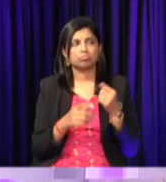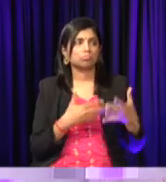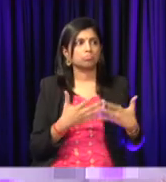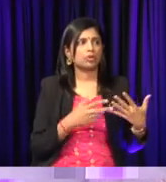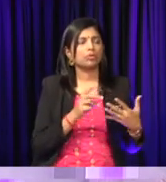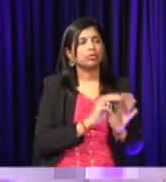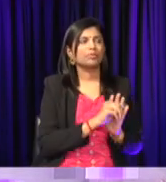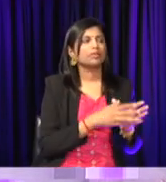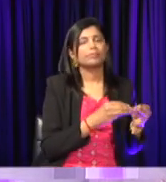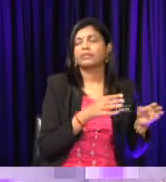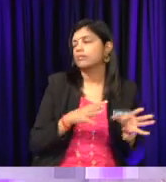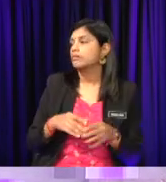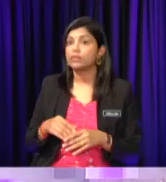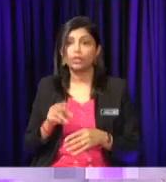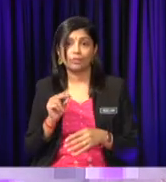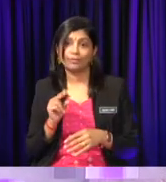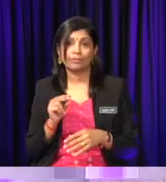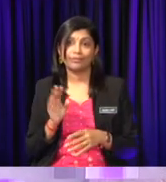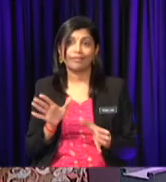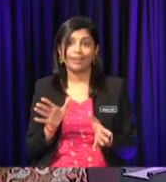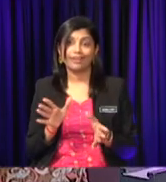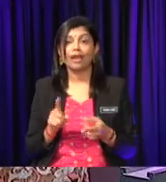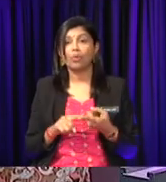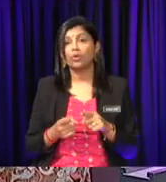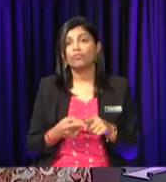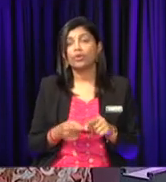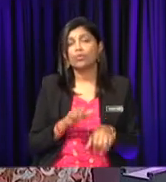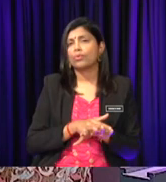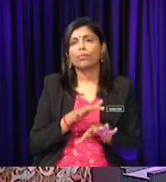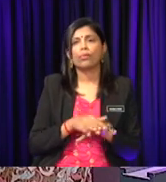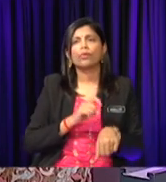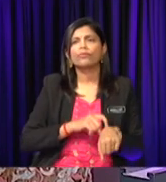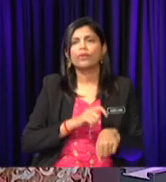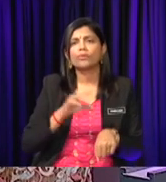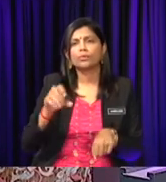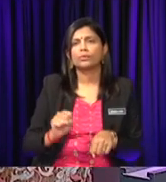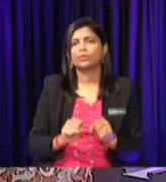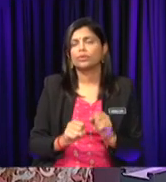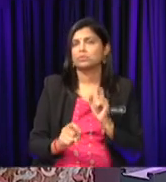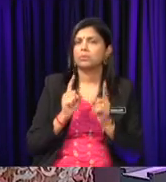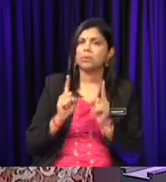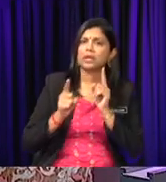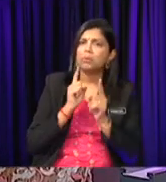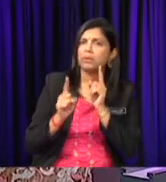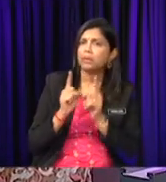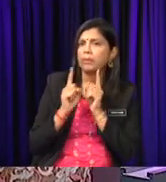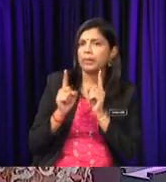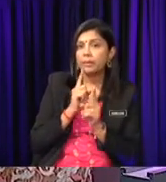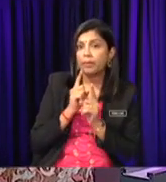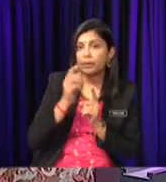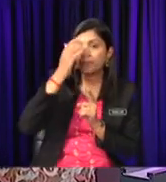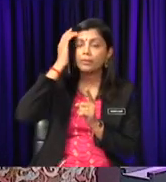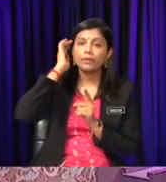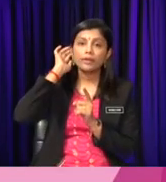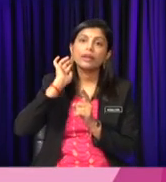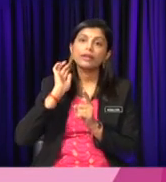you said, we have to practice. Mm. Mm. And of course, we have to give these pupils some kind of, in Malay, I would like to